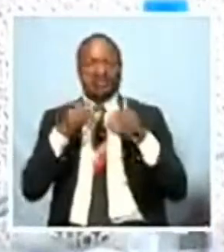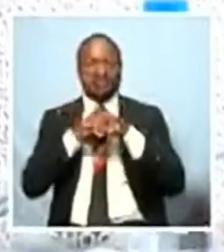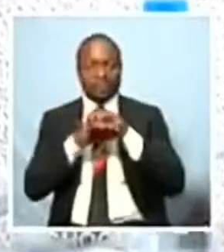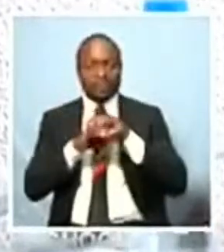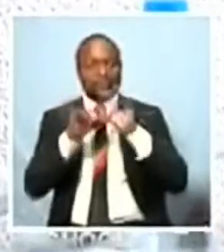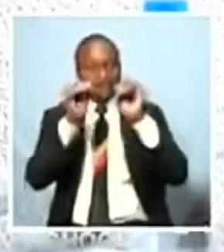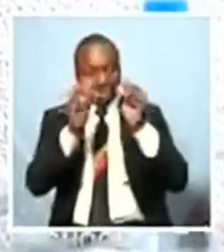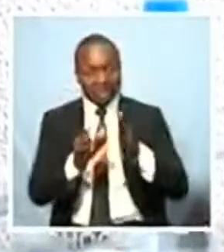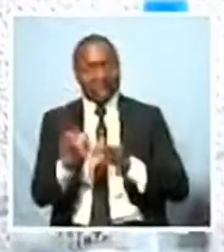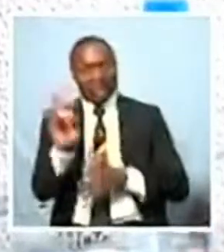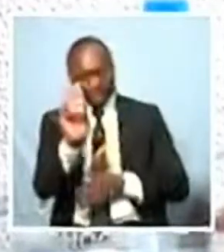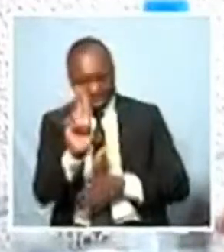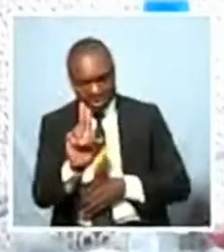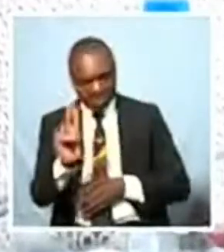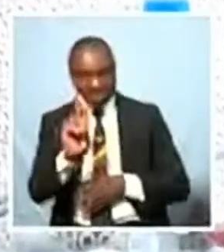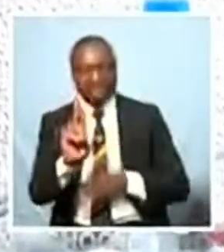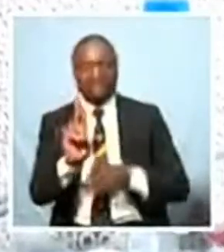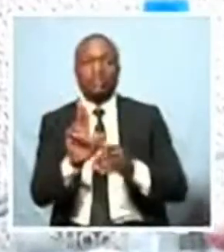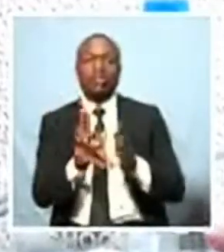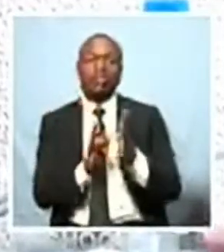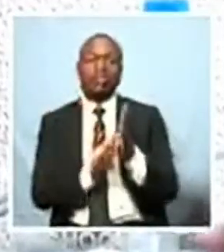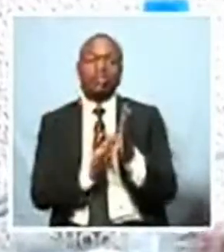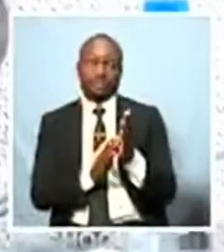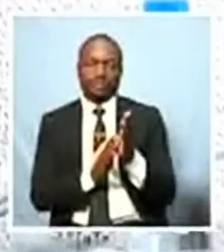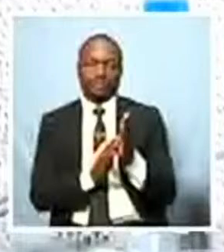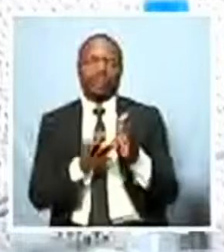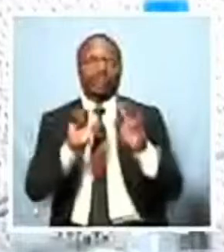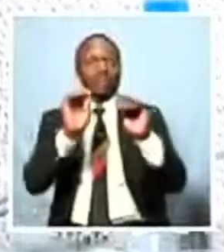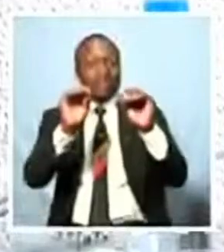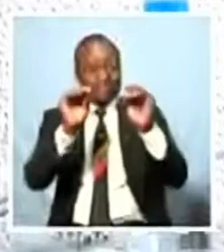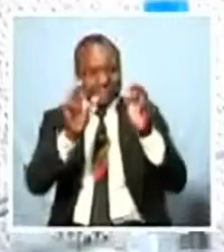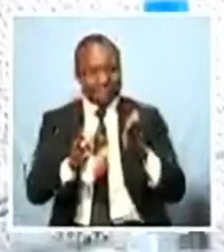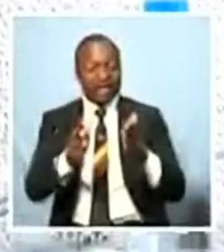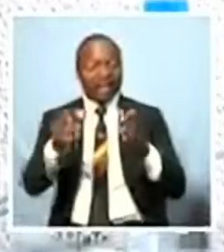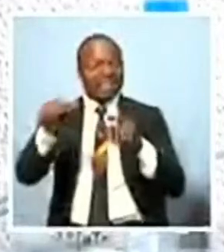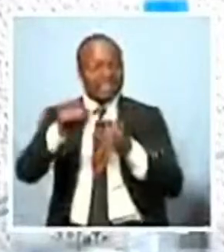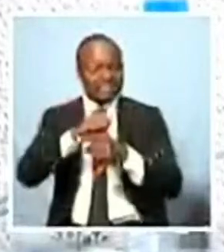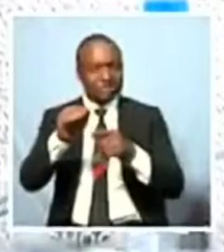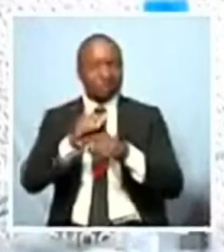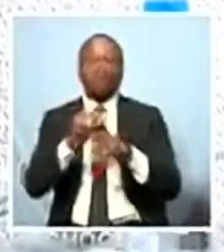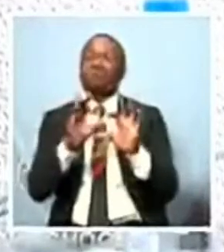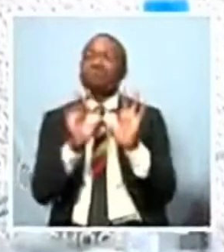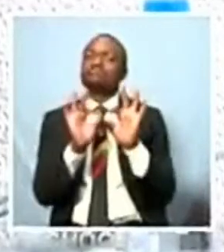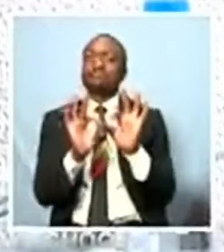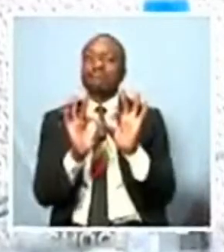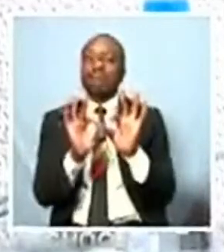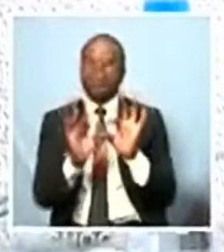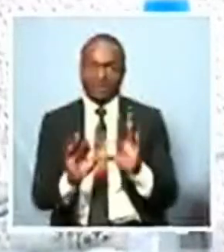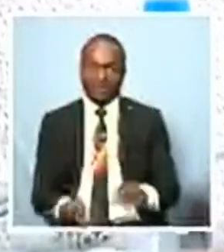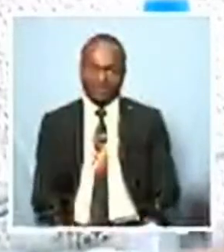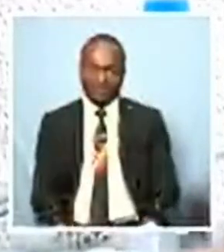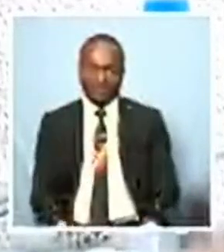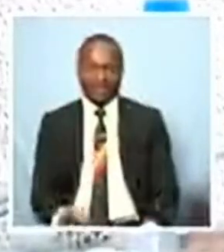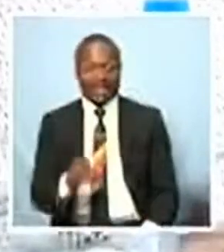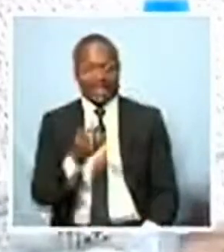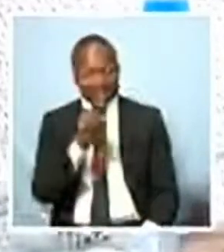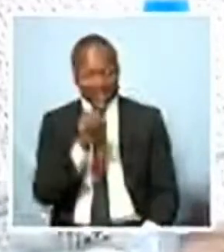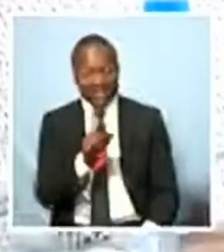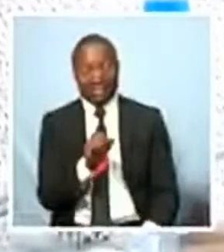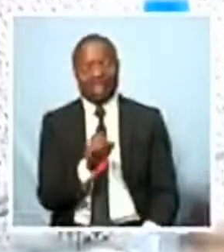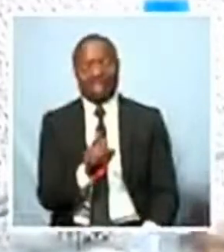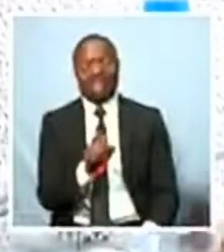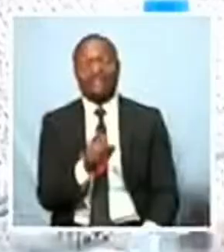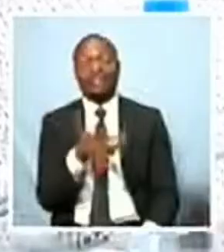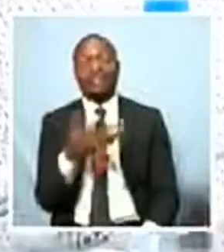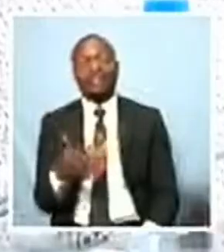teacher uses in the school, and the teacher is trained properly, this tripartite